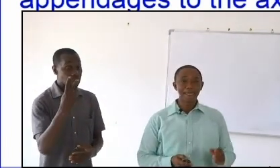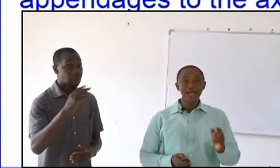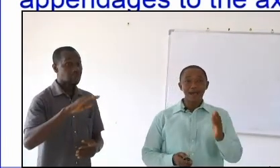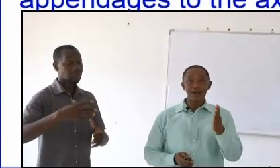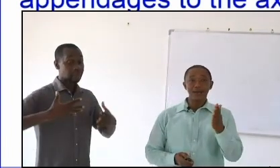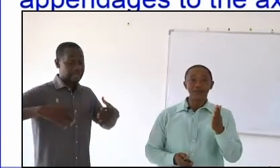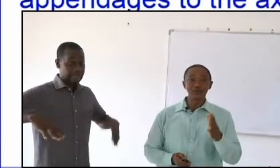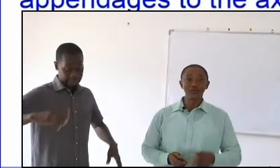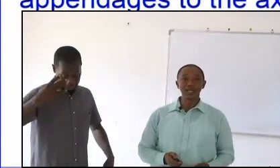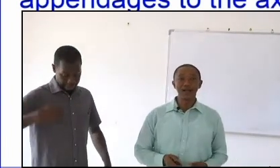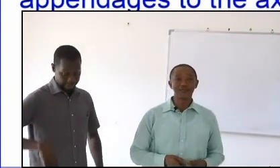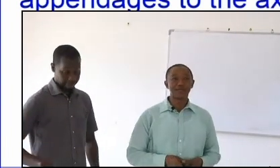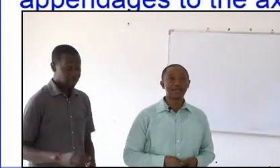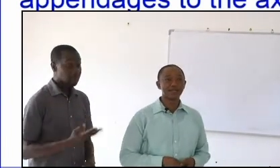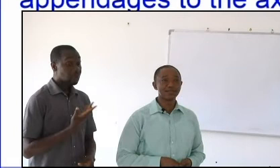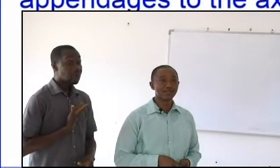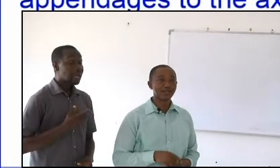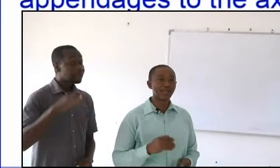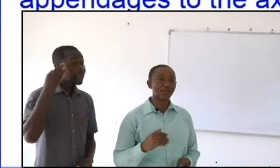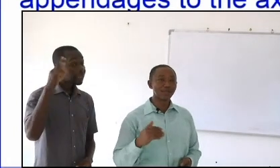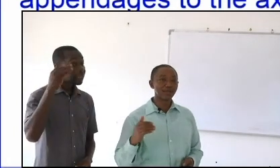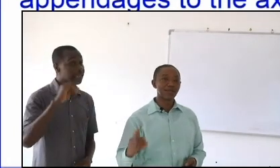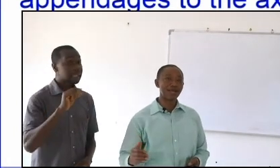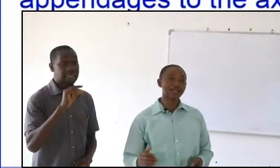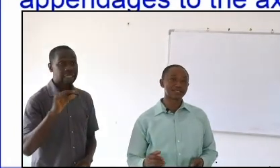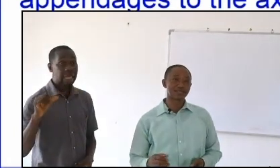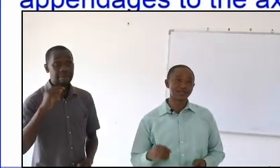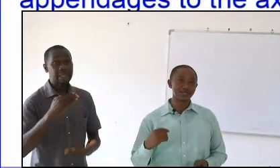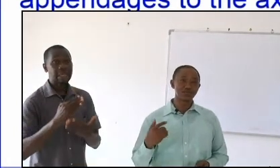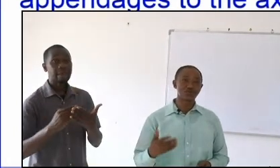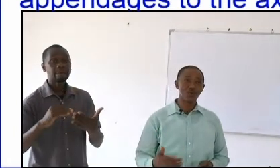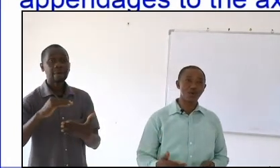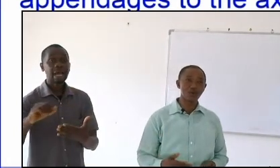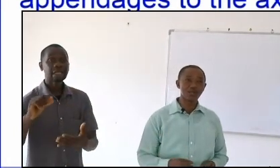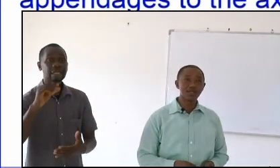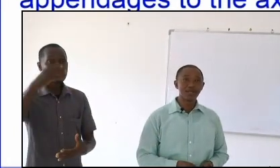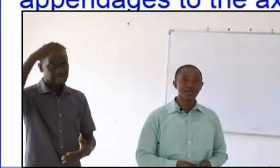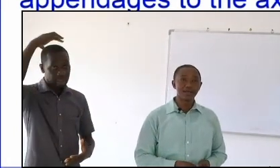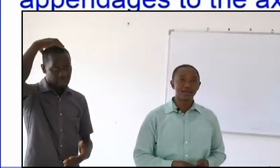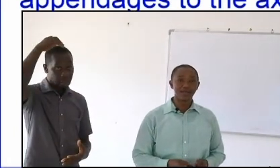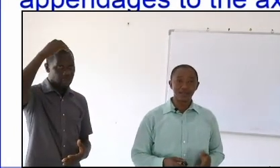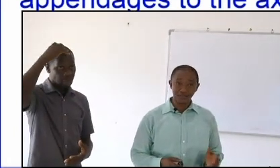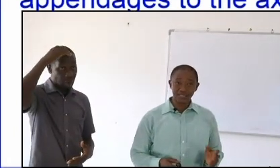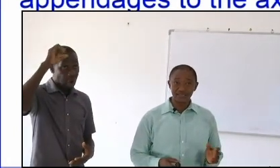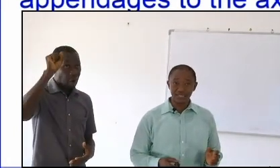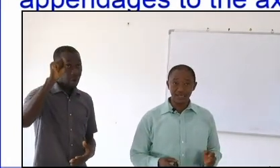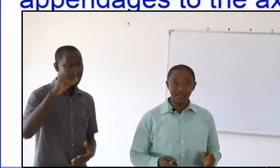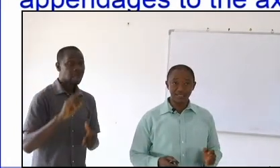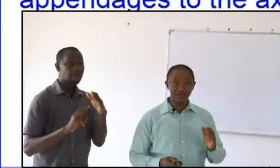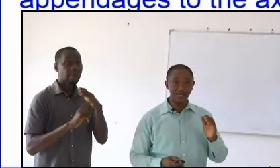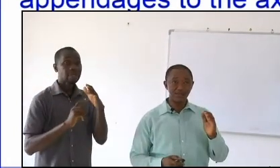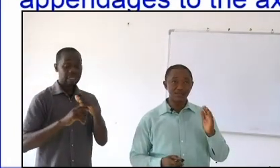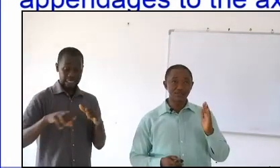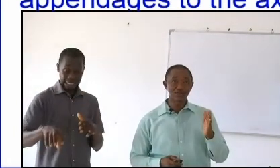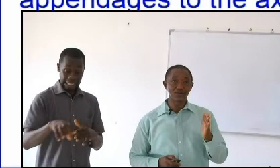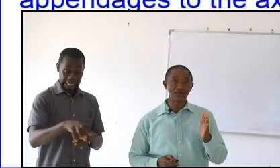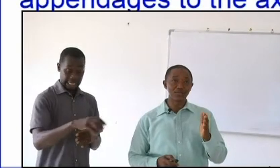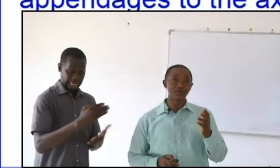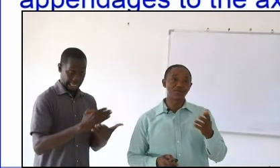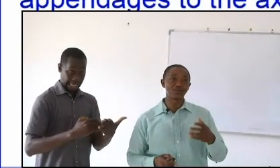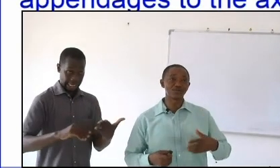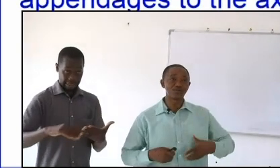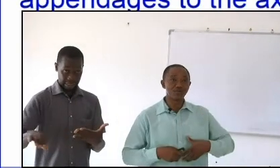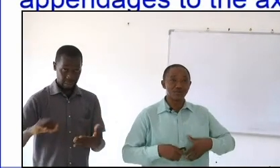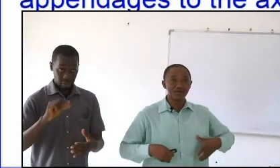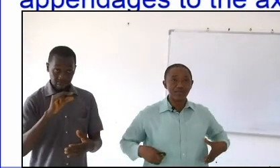skeleton. You will have to learn naming the parts, the skull, important areas I'm naming. The skull,